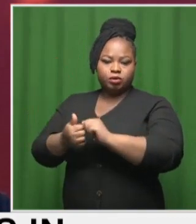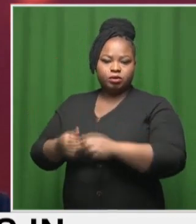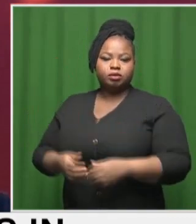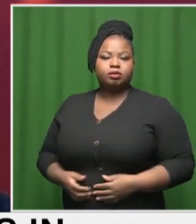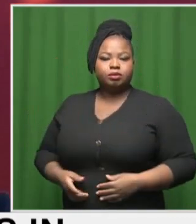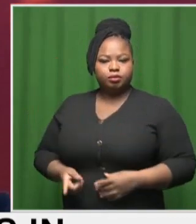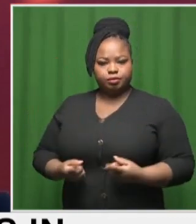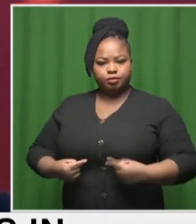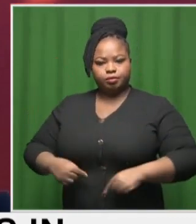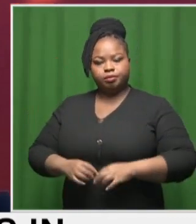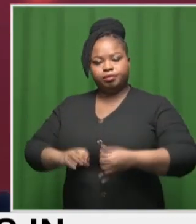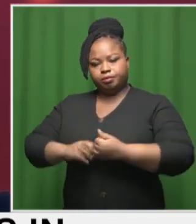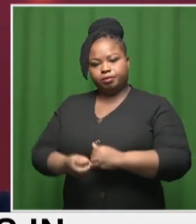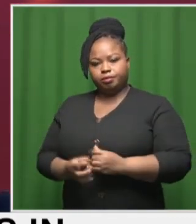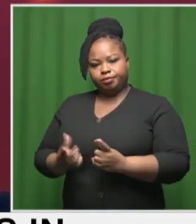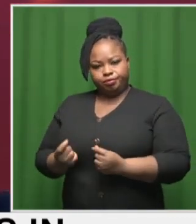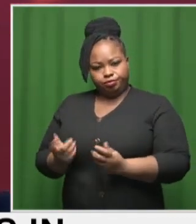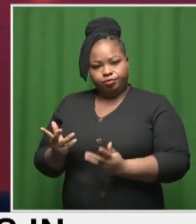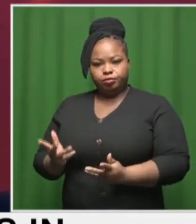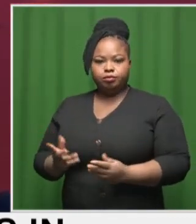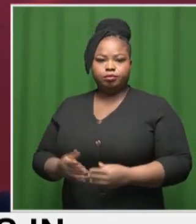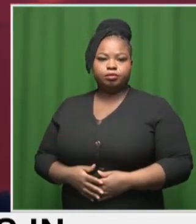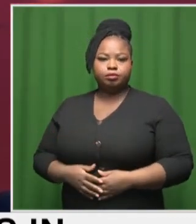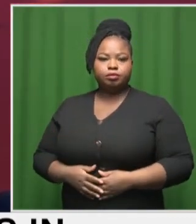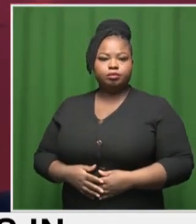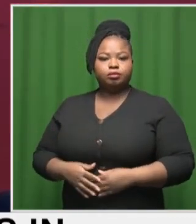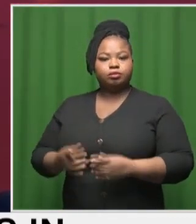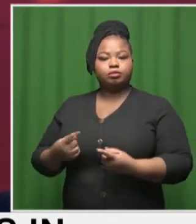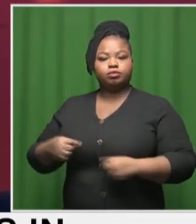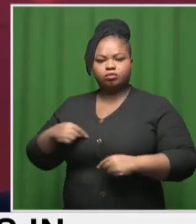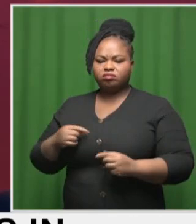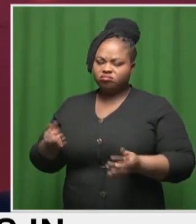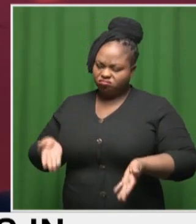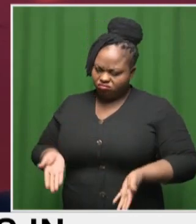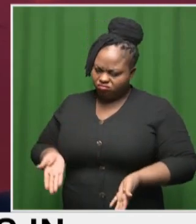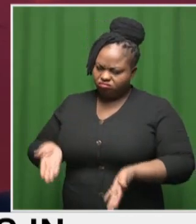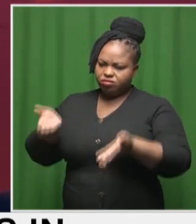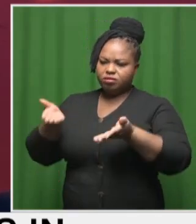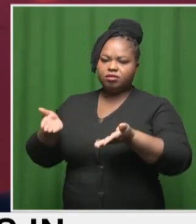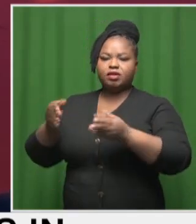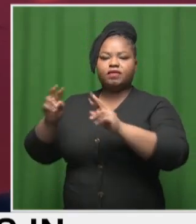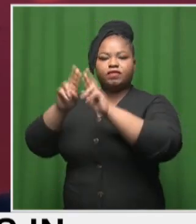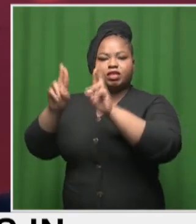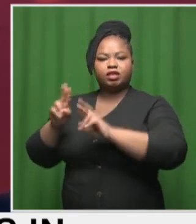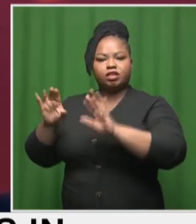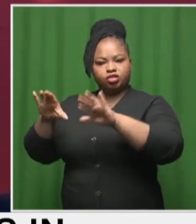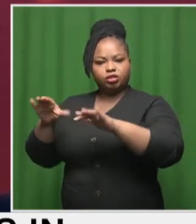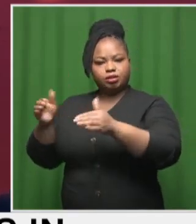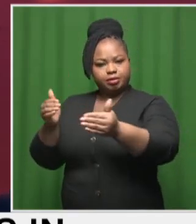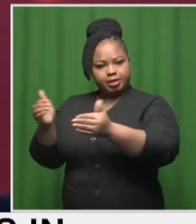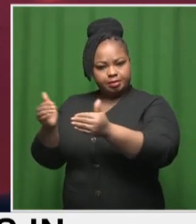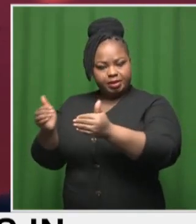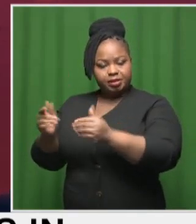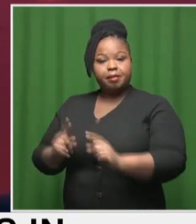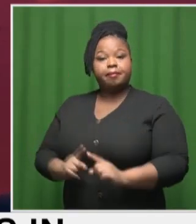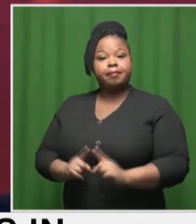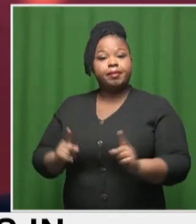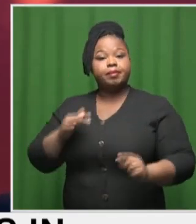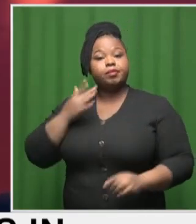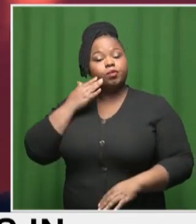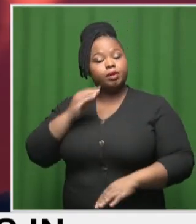we're trying to do as government. We allow you as federations to manage sport, but of course when